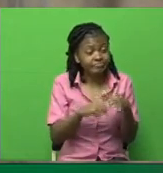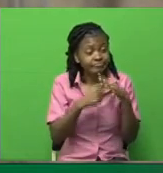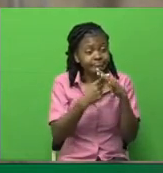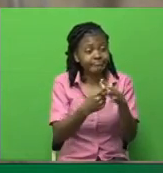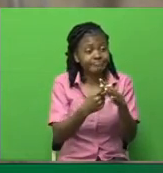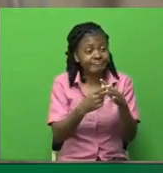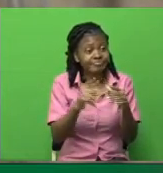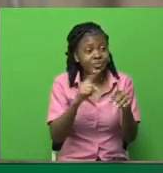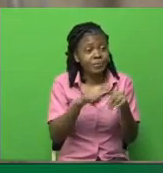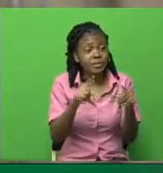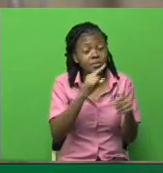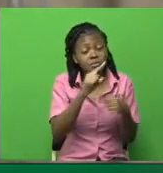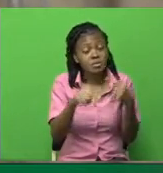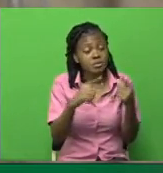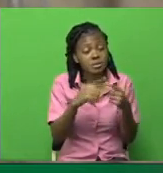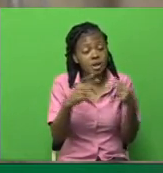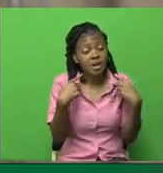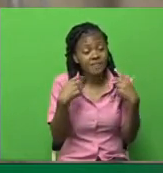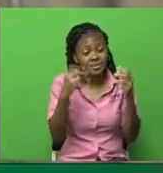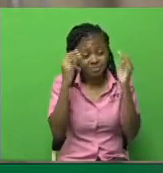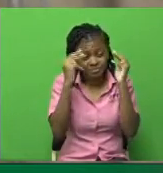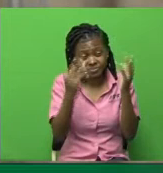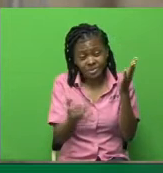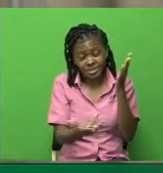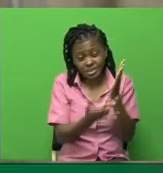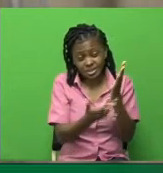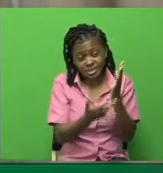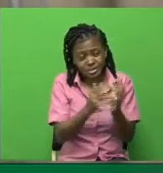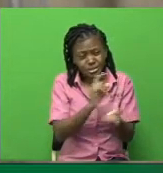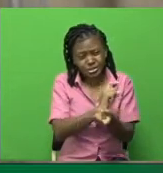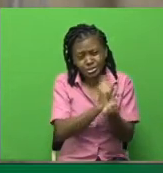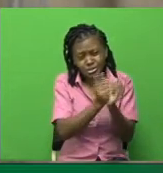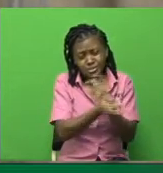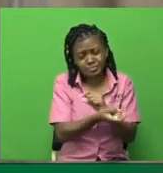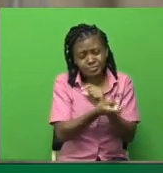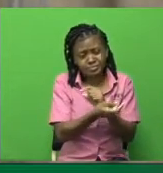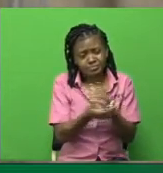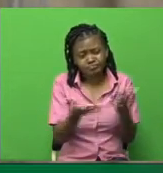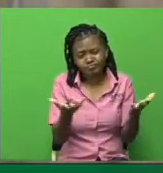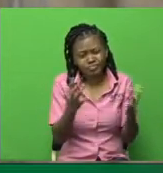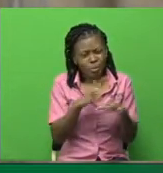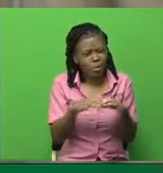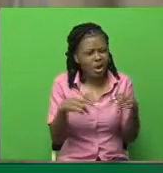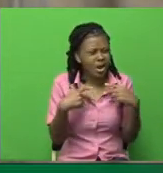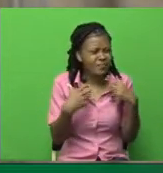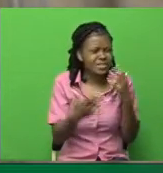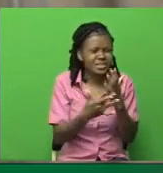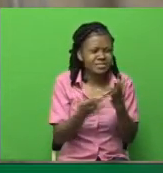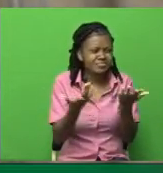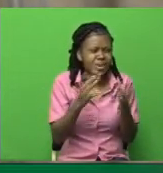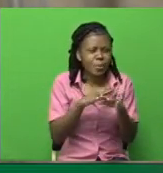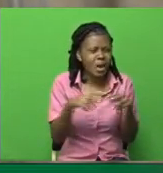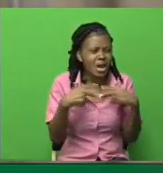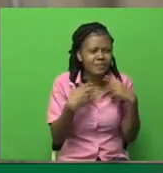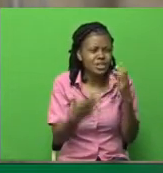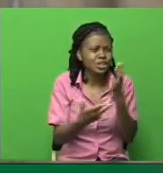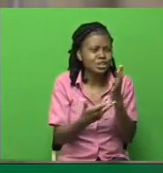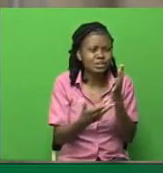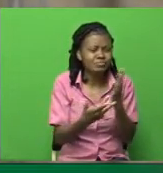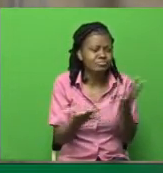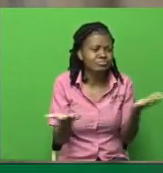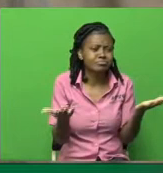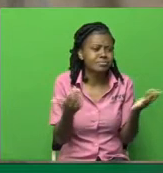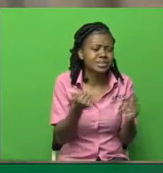ministry of digital transformation not being digitized themselves then you know Madam speaker